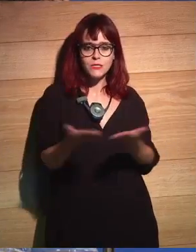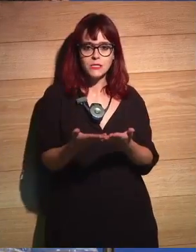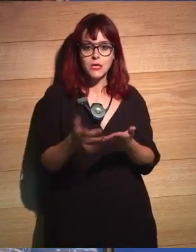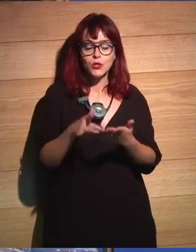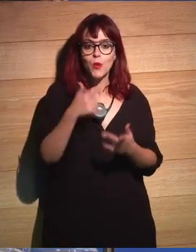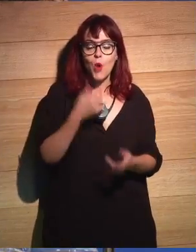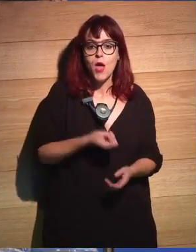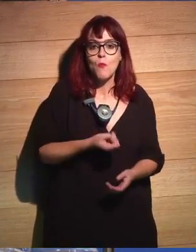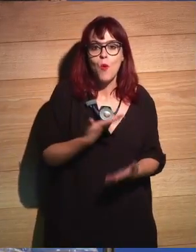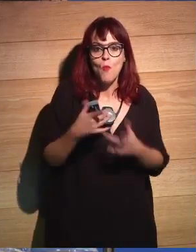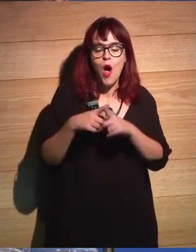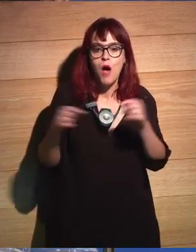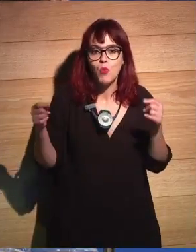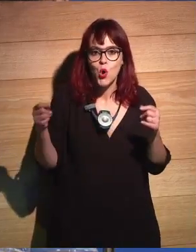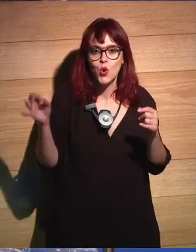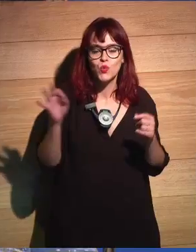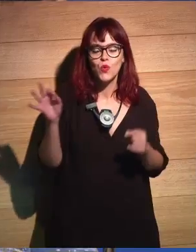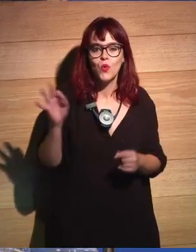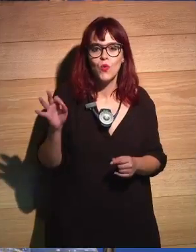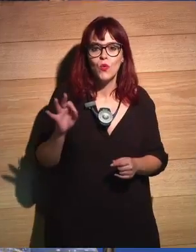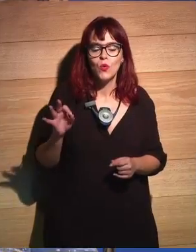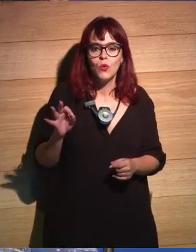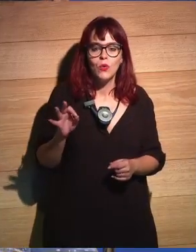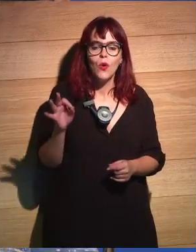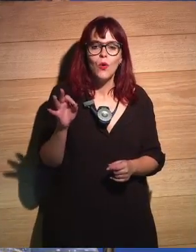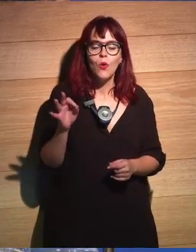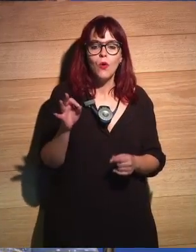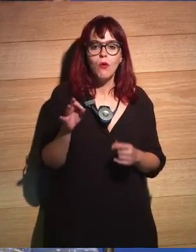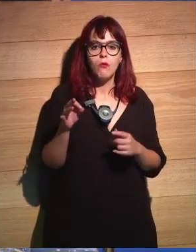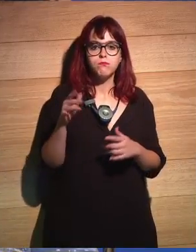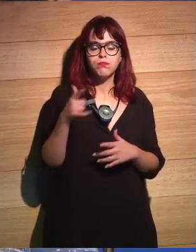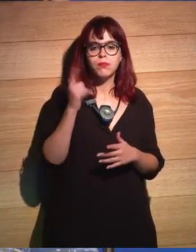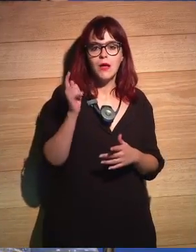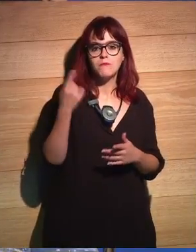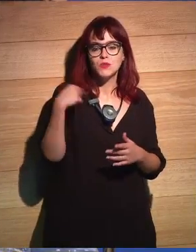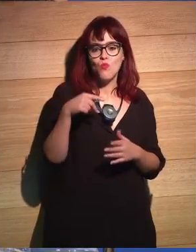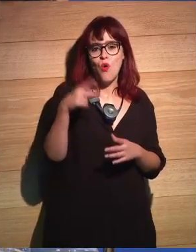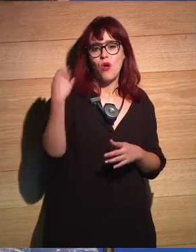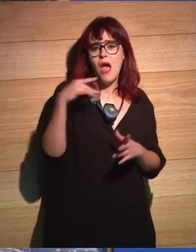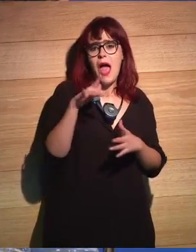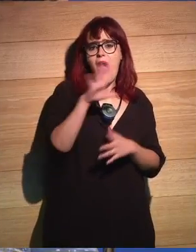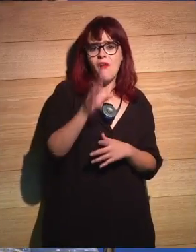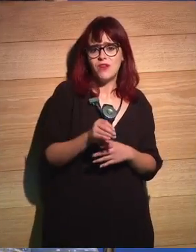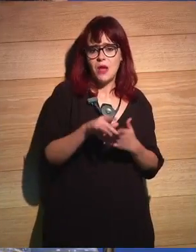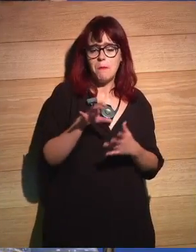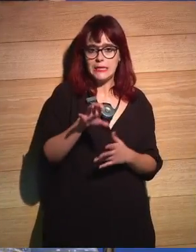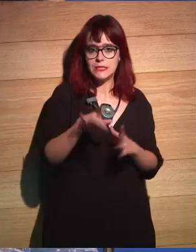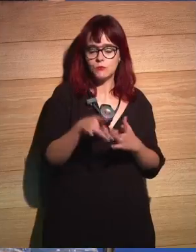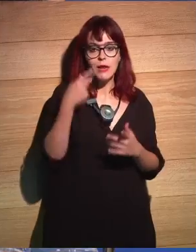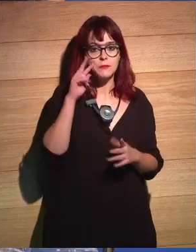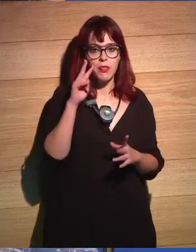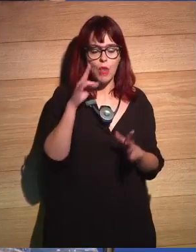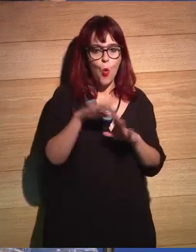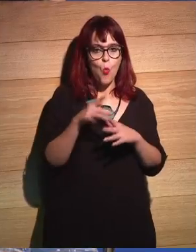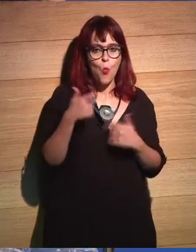universal experiences such as love. You can fall in love in Japan or in Nigeria, and it really doesn't matter. It's a